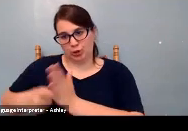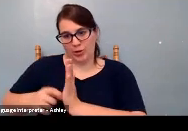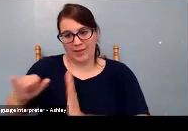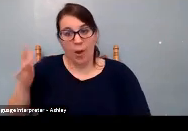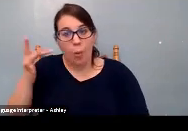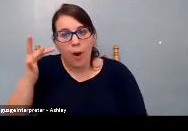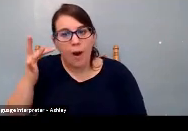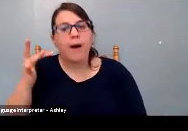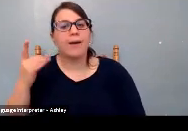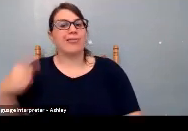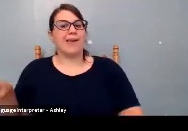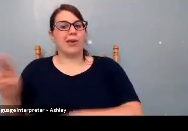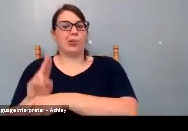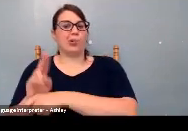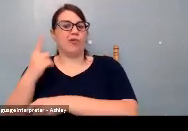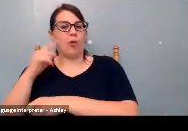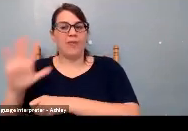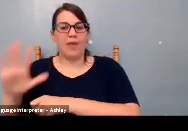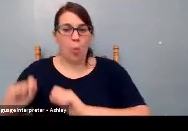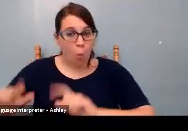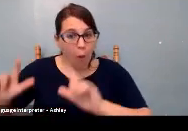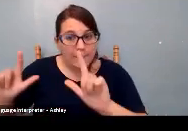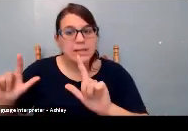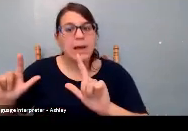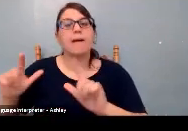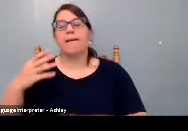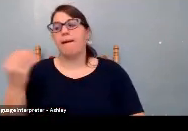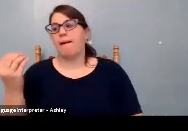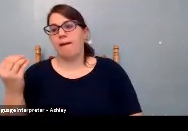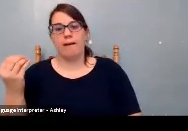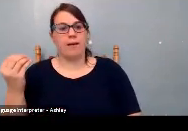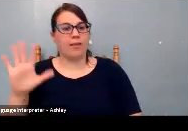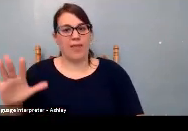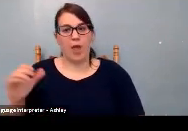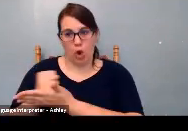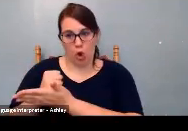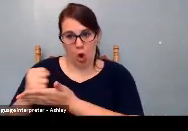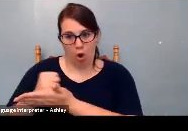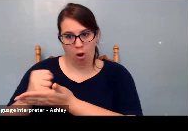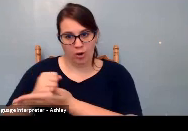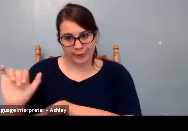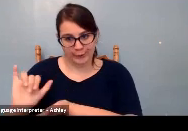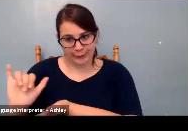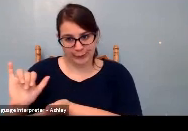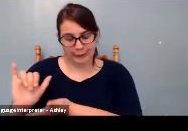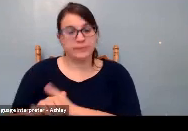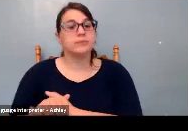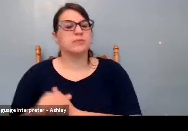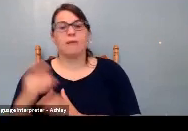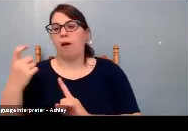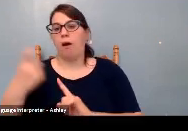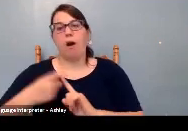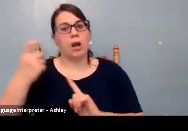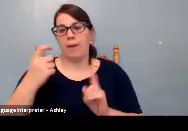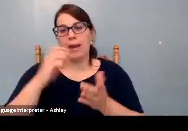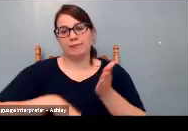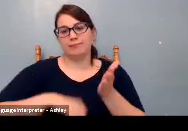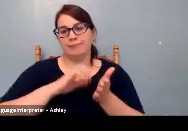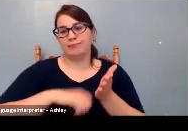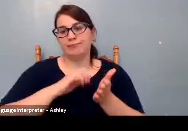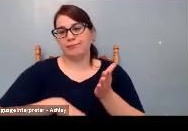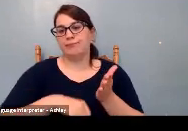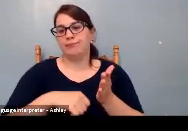customer service department. It's automatically debited from the account. And one thing that I will add is our friends